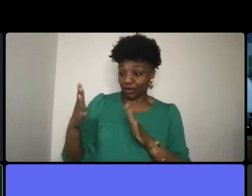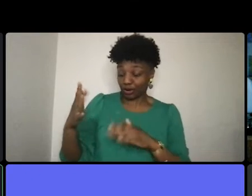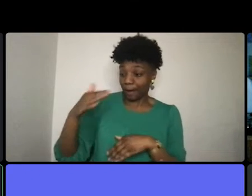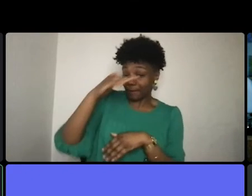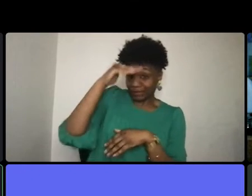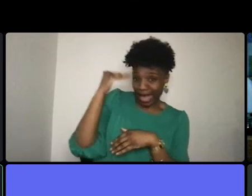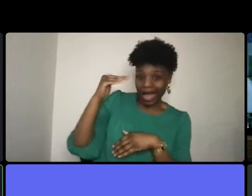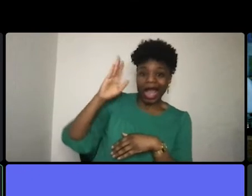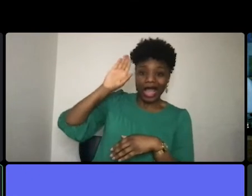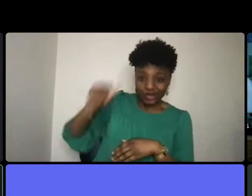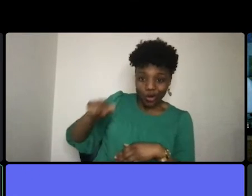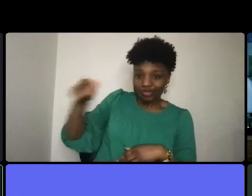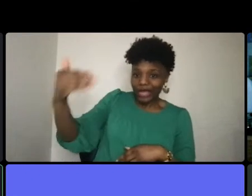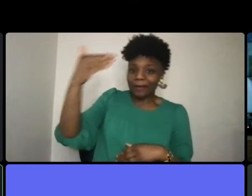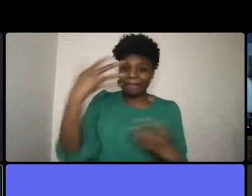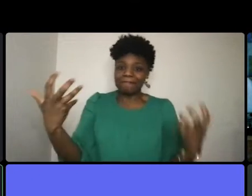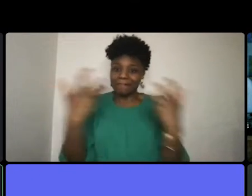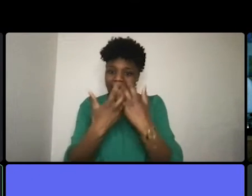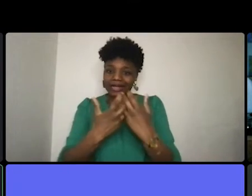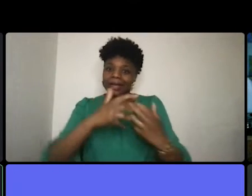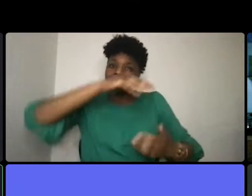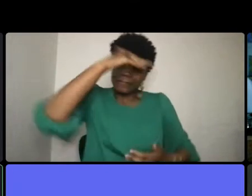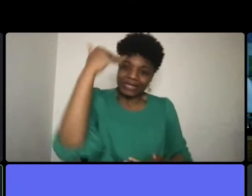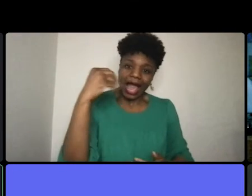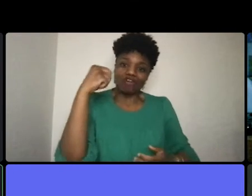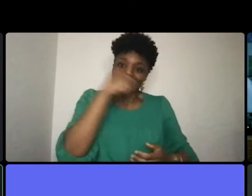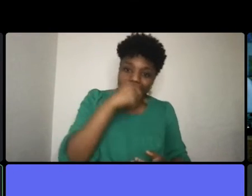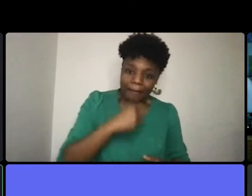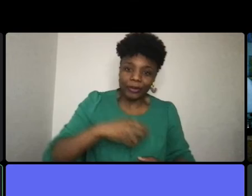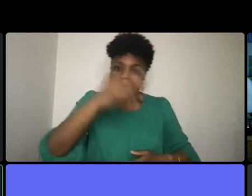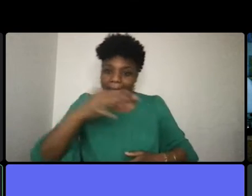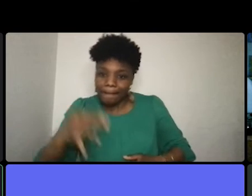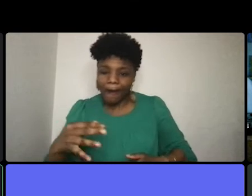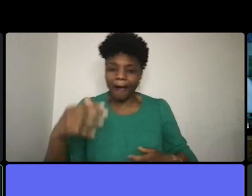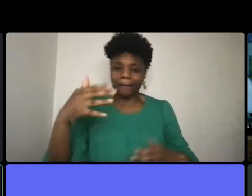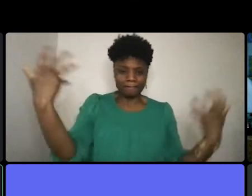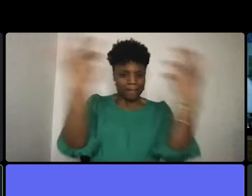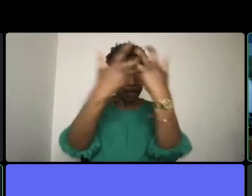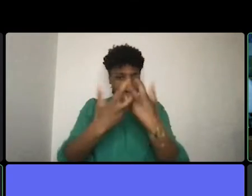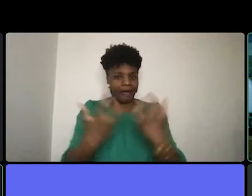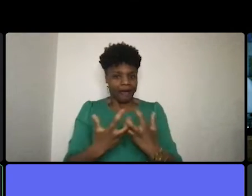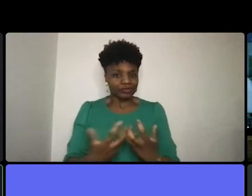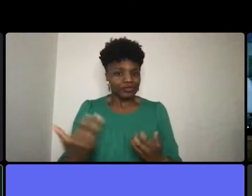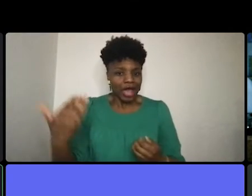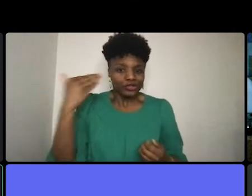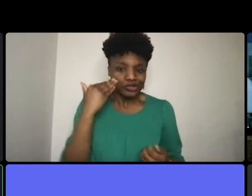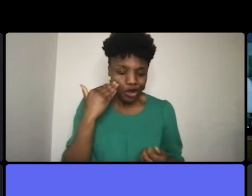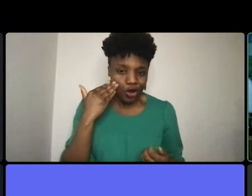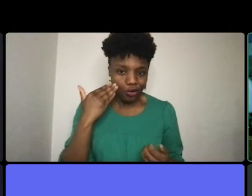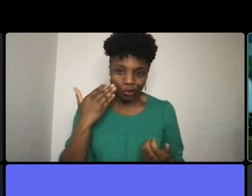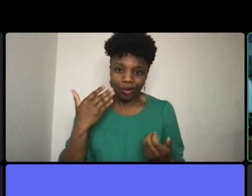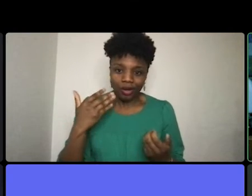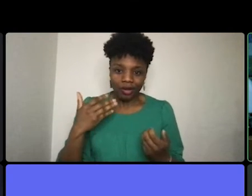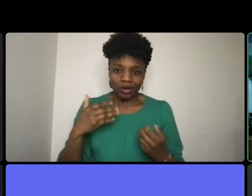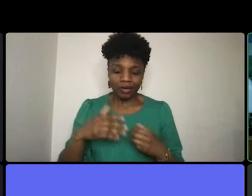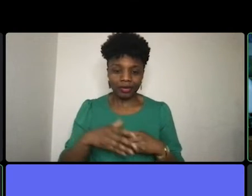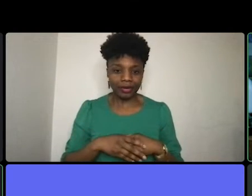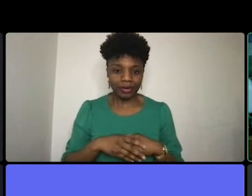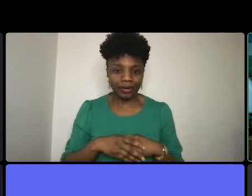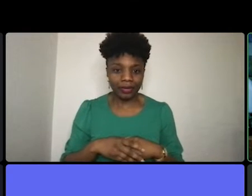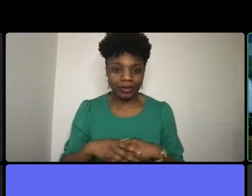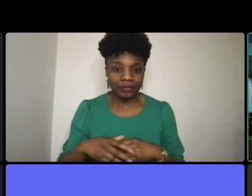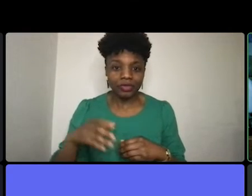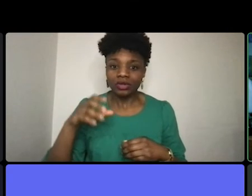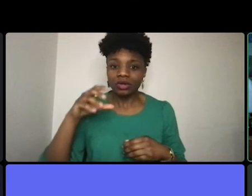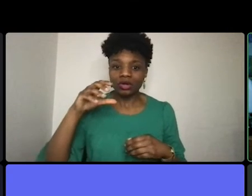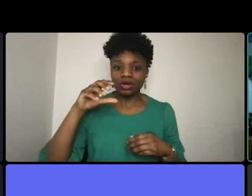to Waka Flocka or whatever the case, and I could trust they would interpret it how Or it should be interpreted. or their grandparents told me the